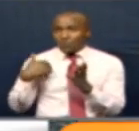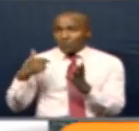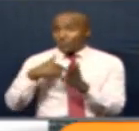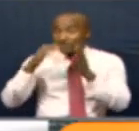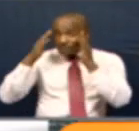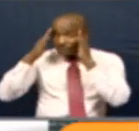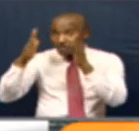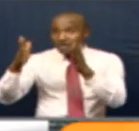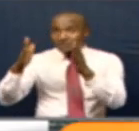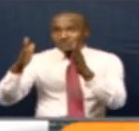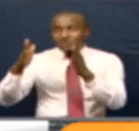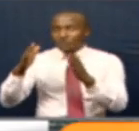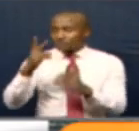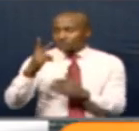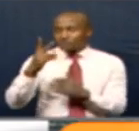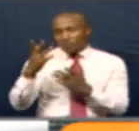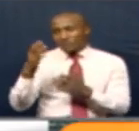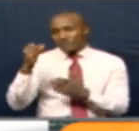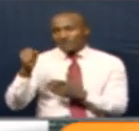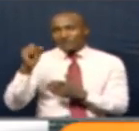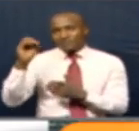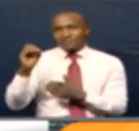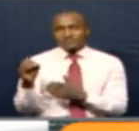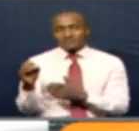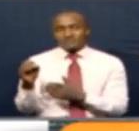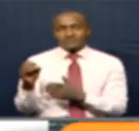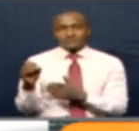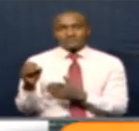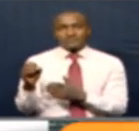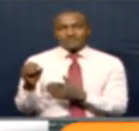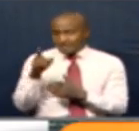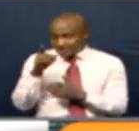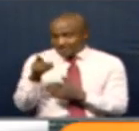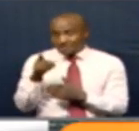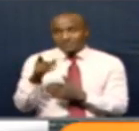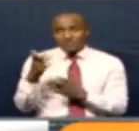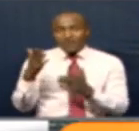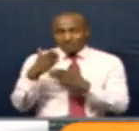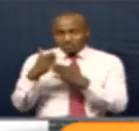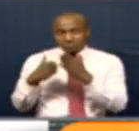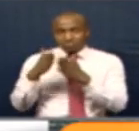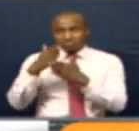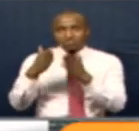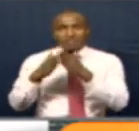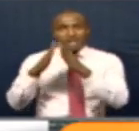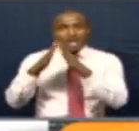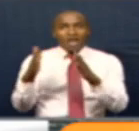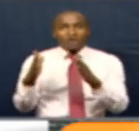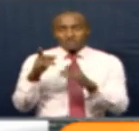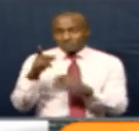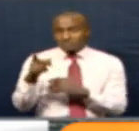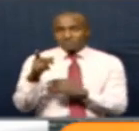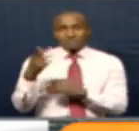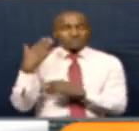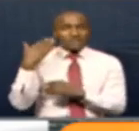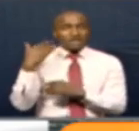the 2 or 5%, and that is where the construction of the housing has been in the last many years. And